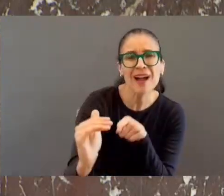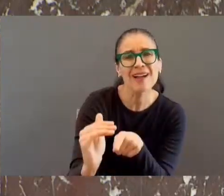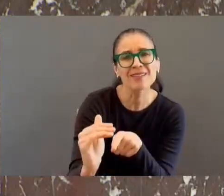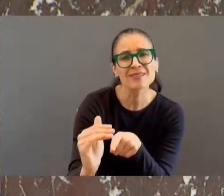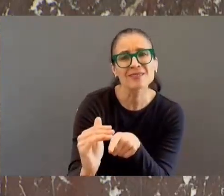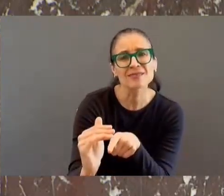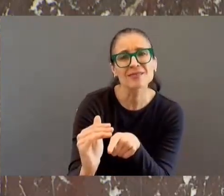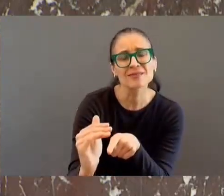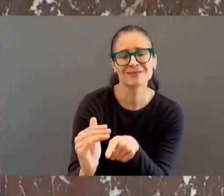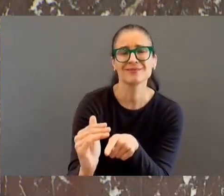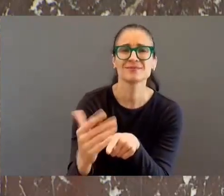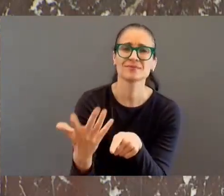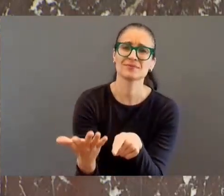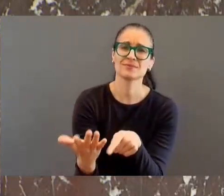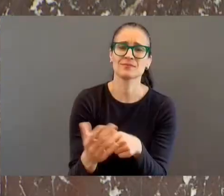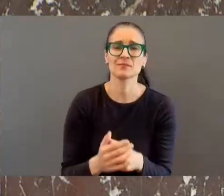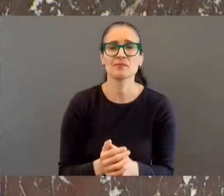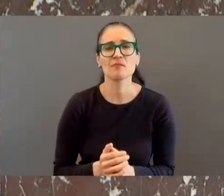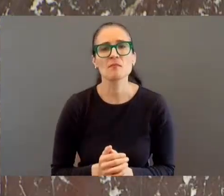members,